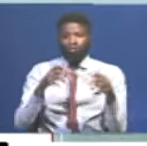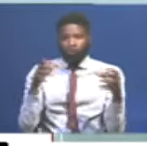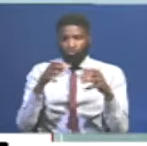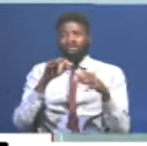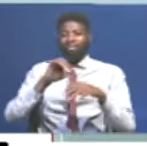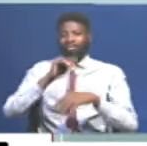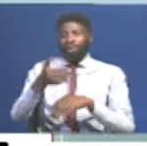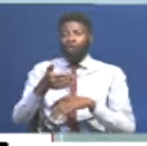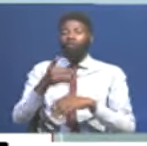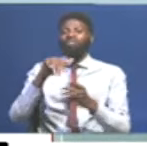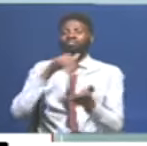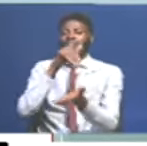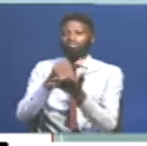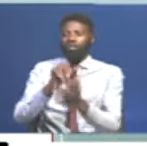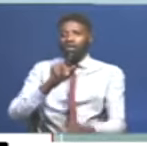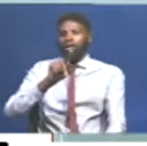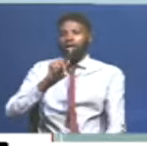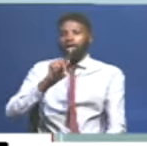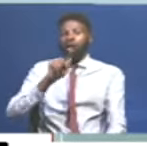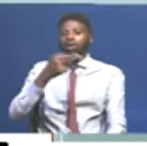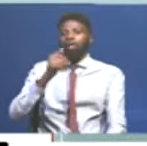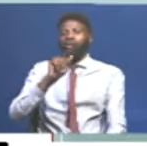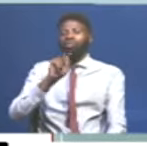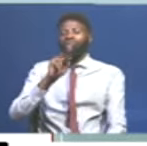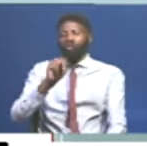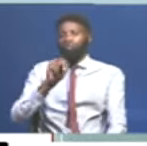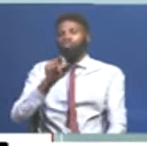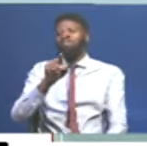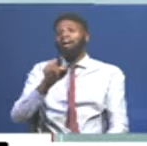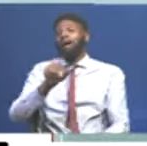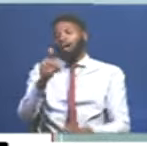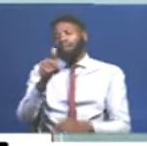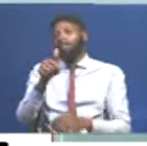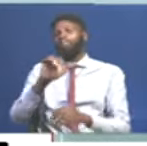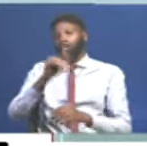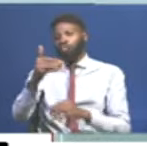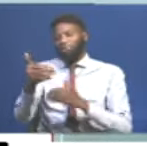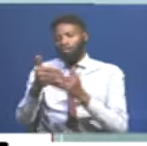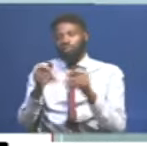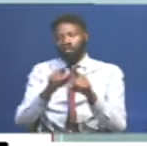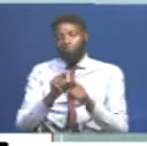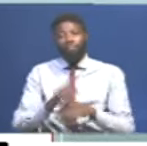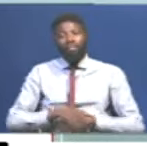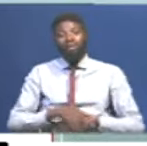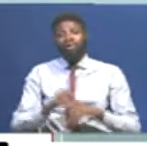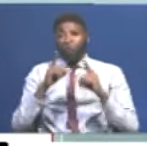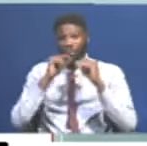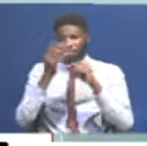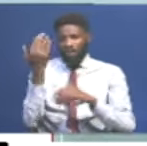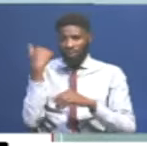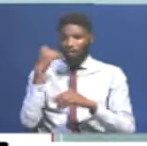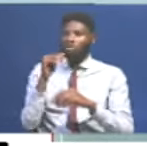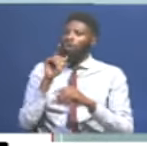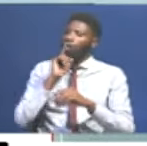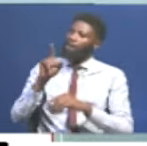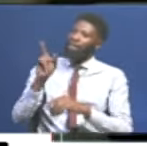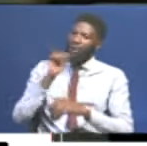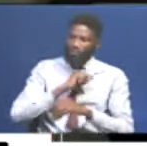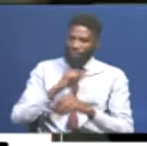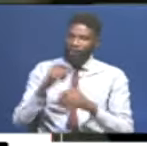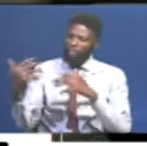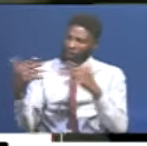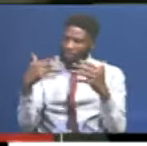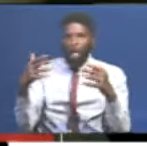on military leaders to honor declared ceasefires to allow the passage of thousands of civilians fleeing and the much-needed aid